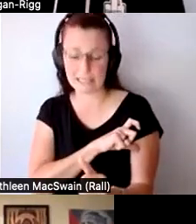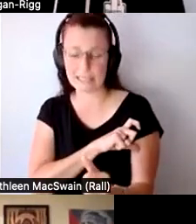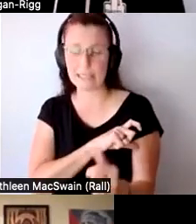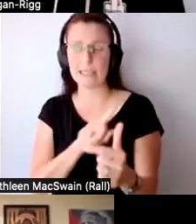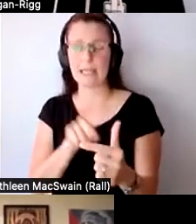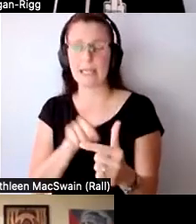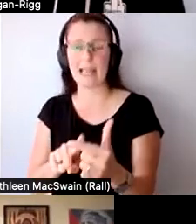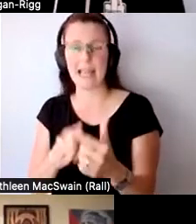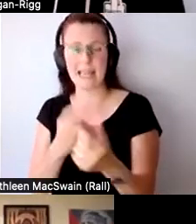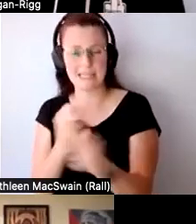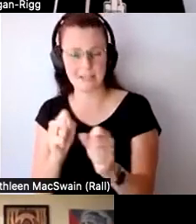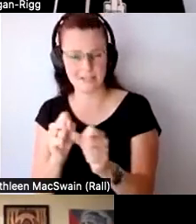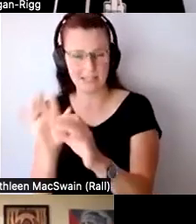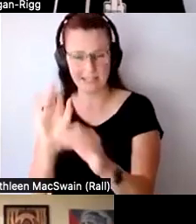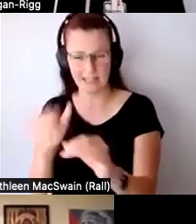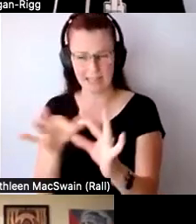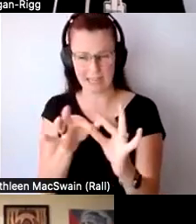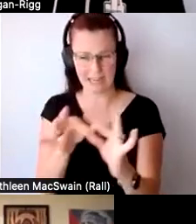Yeah, well, I mean,